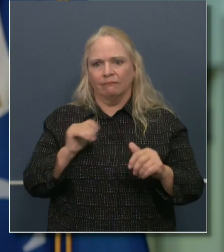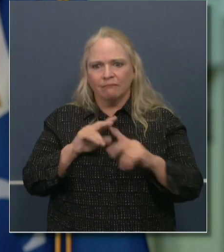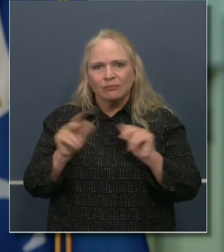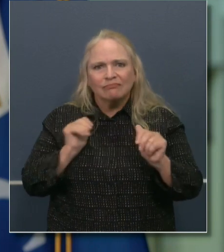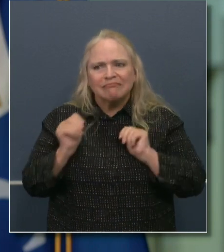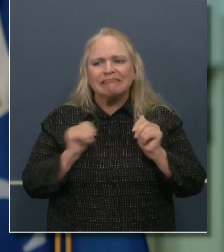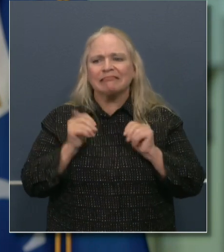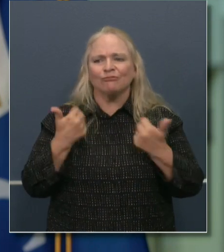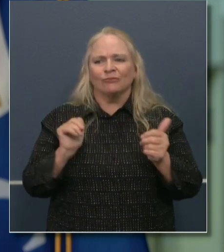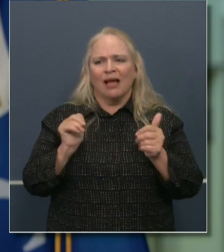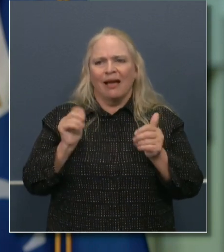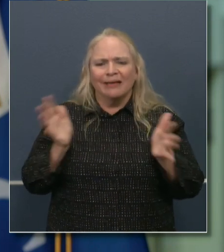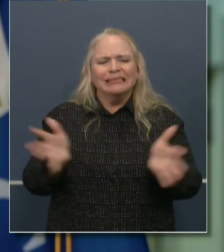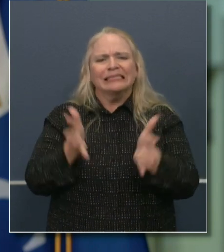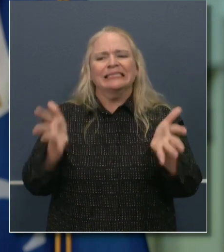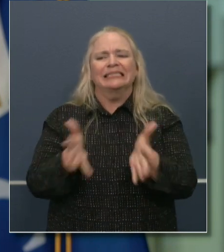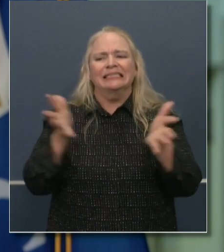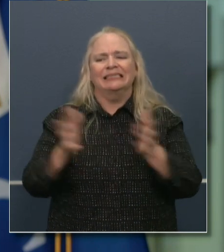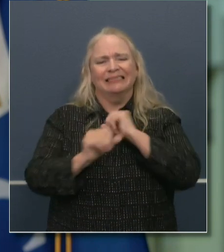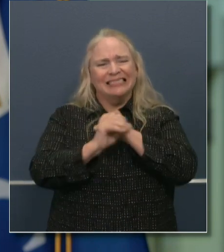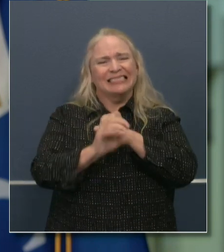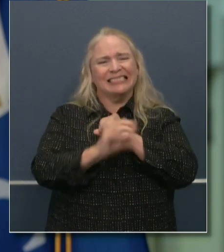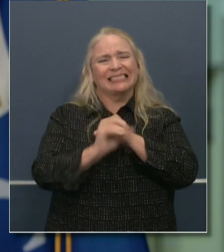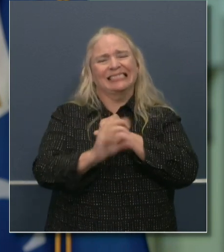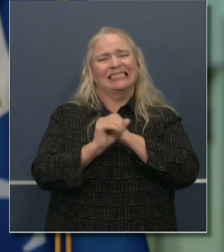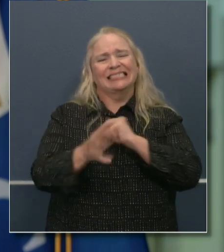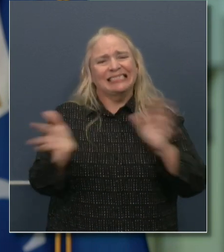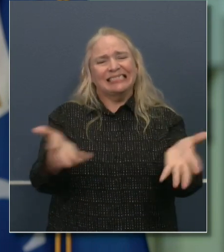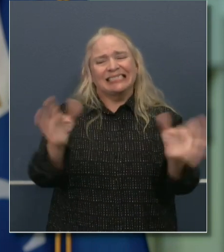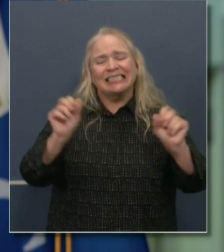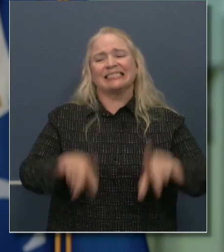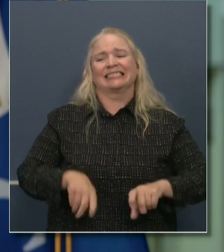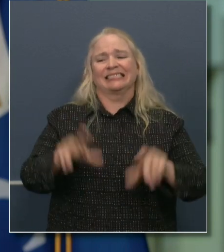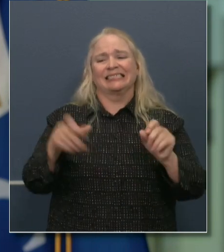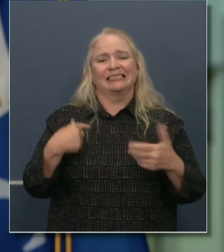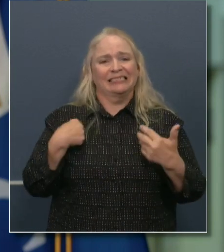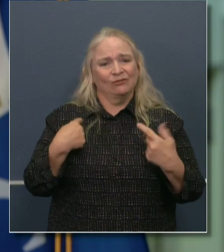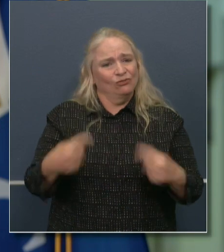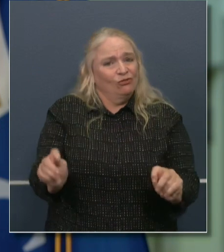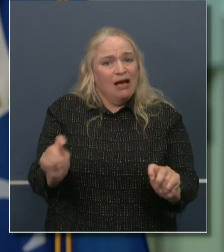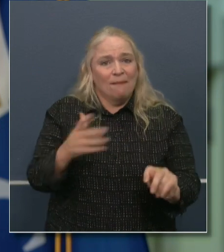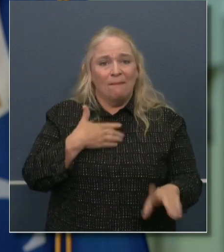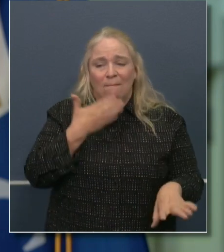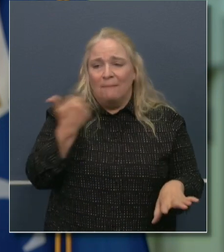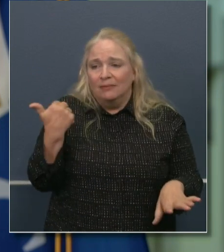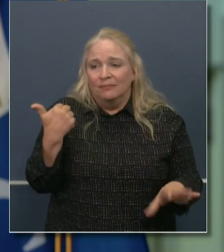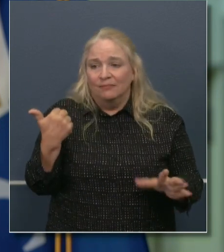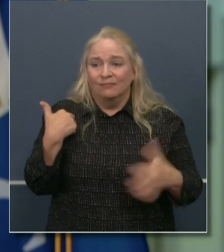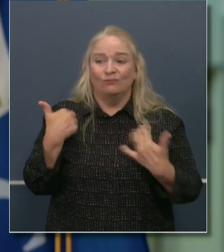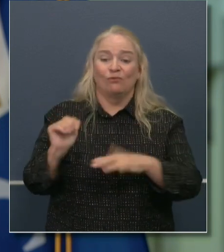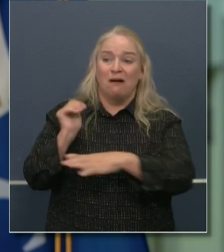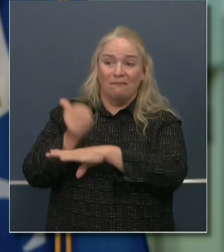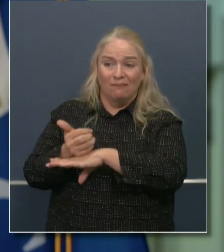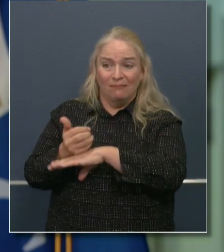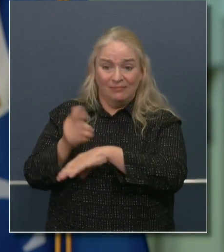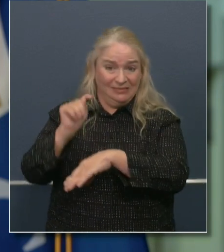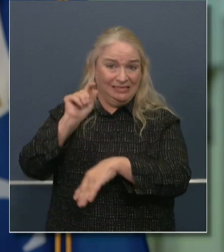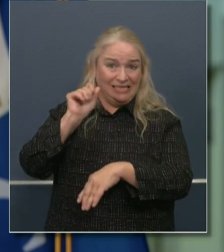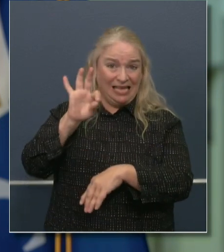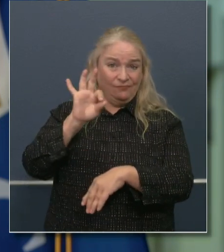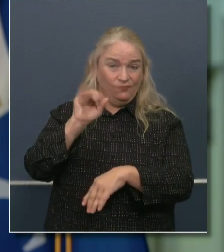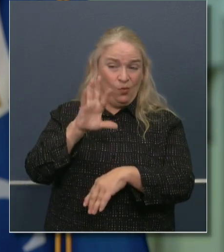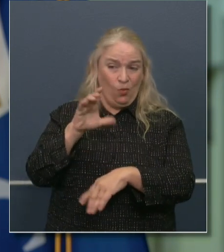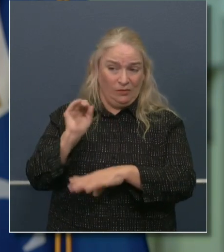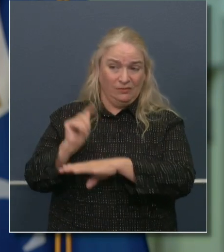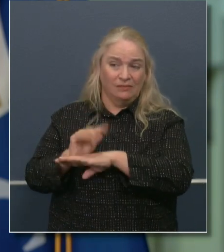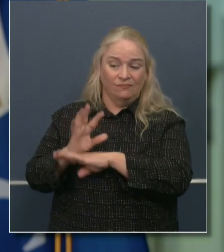promoting and trying to manifest. We announced a task force a number of months ago when we were averaging